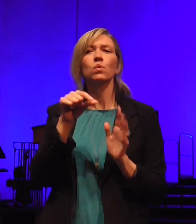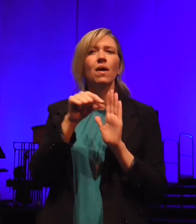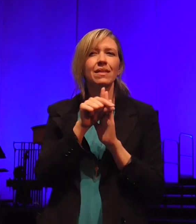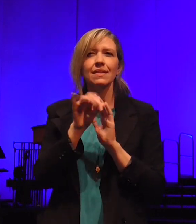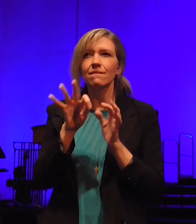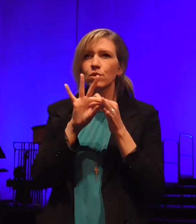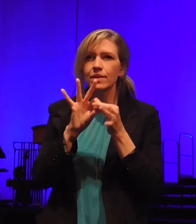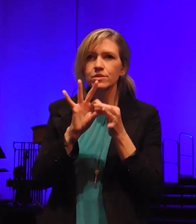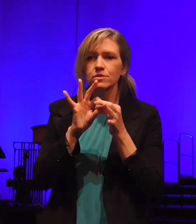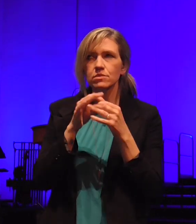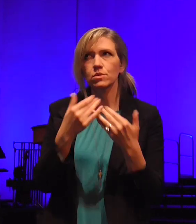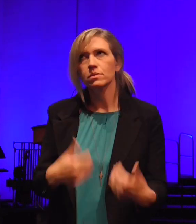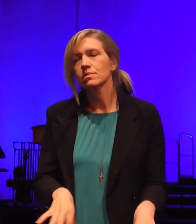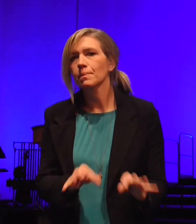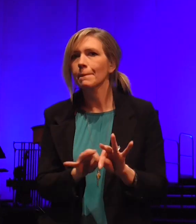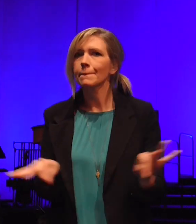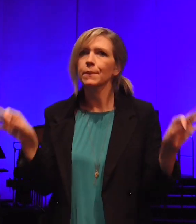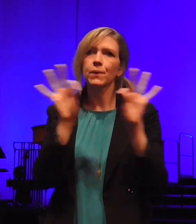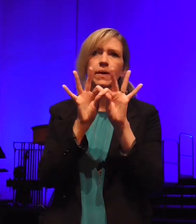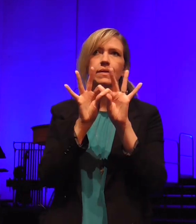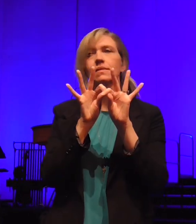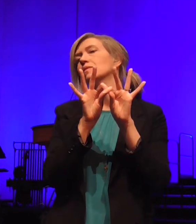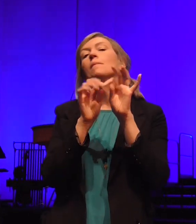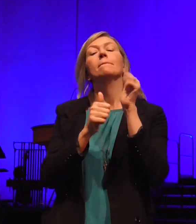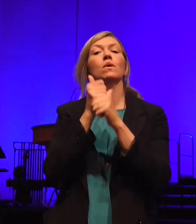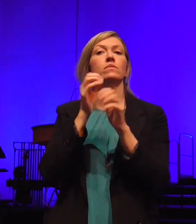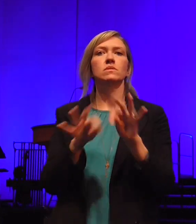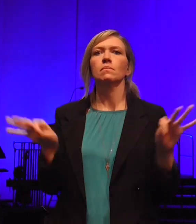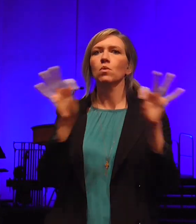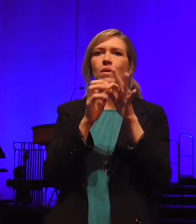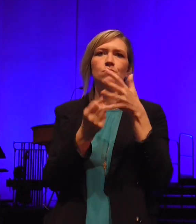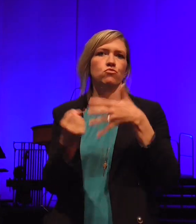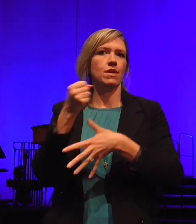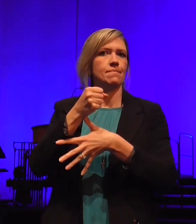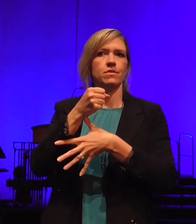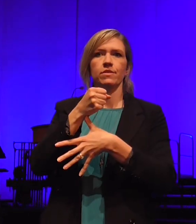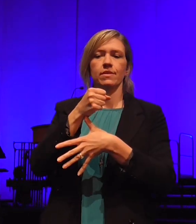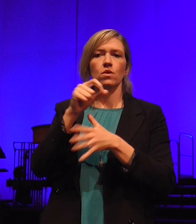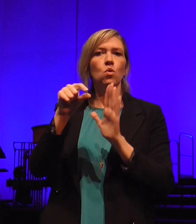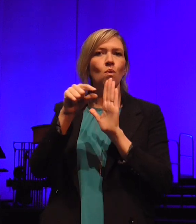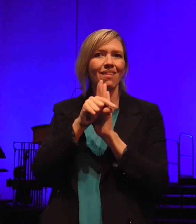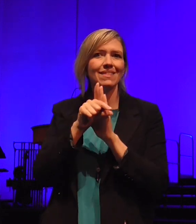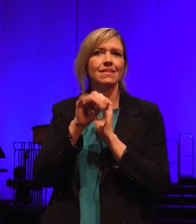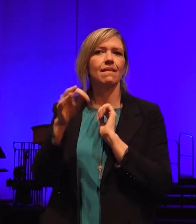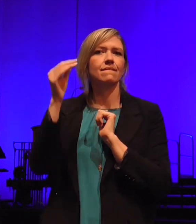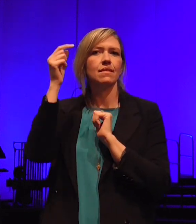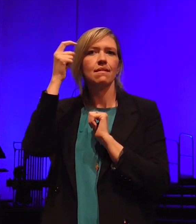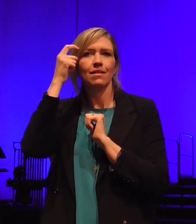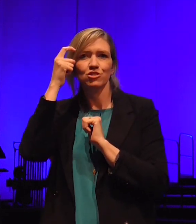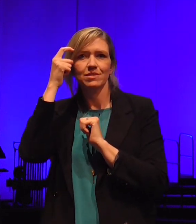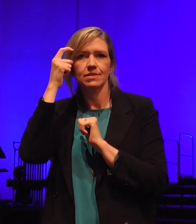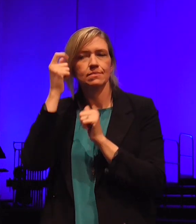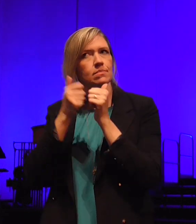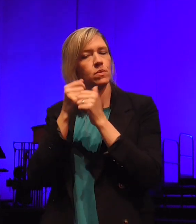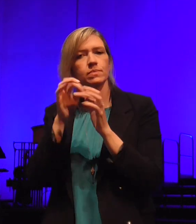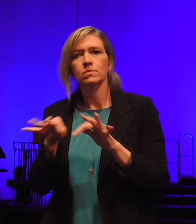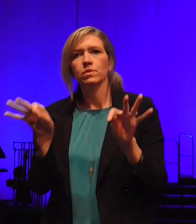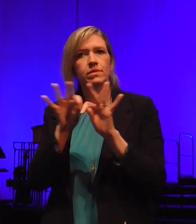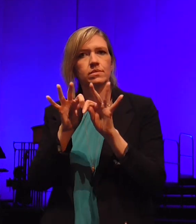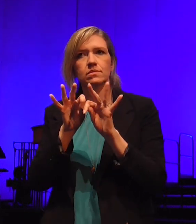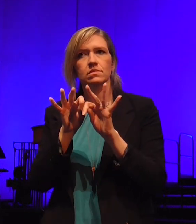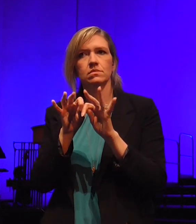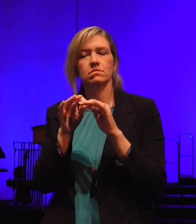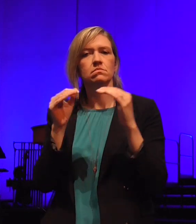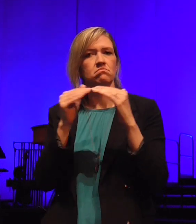relationships, so important. None as fundamental or as primary as quality of consciousness.